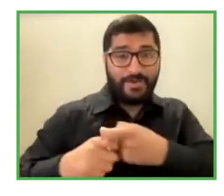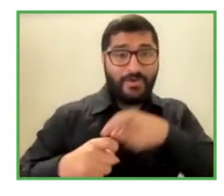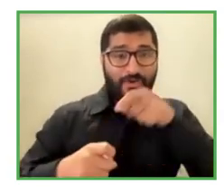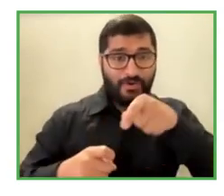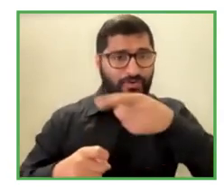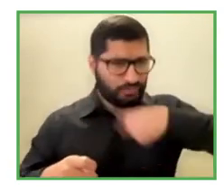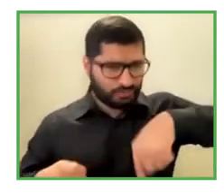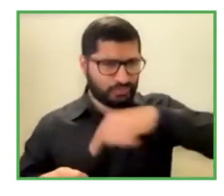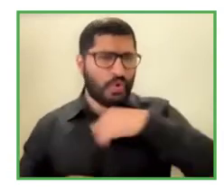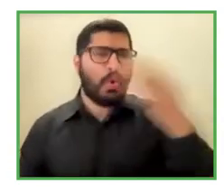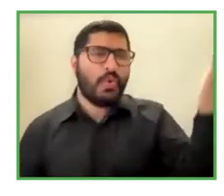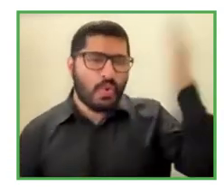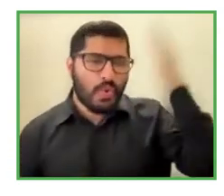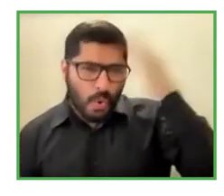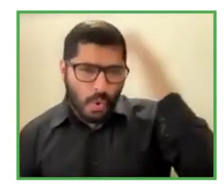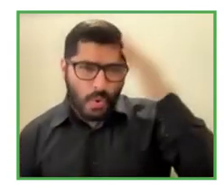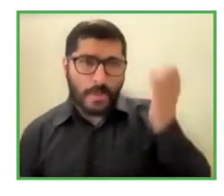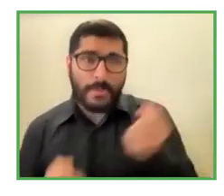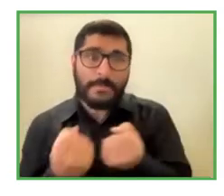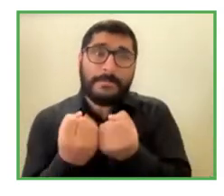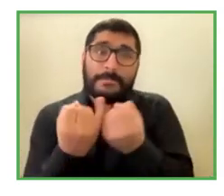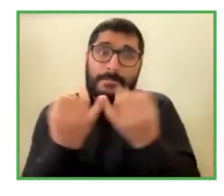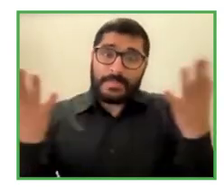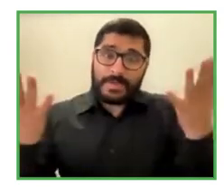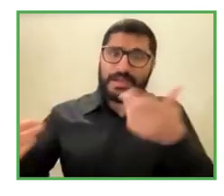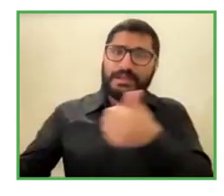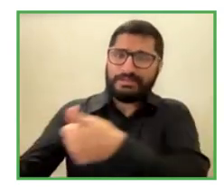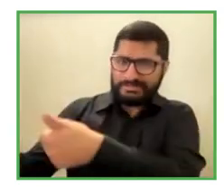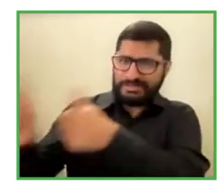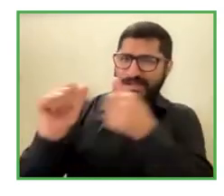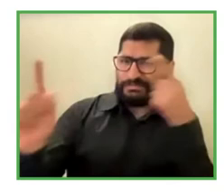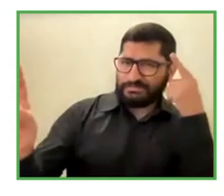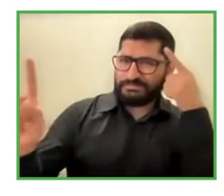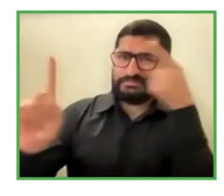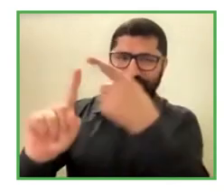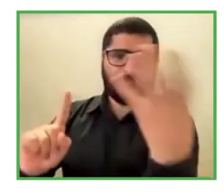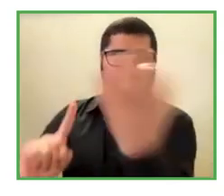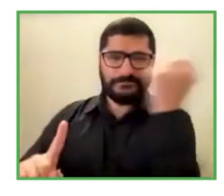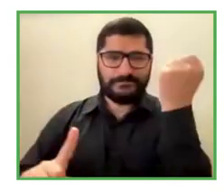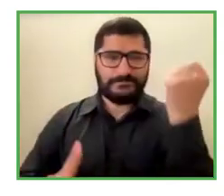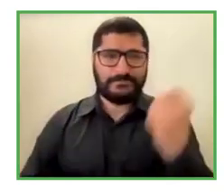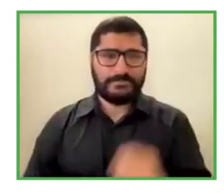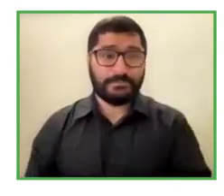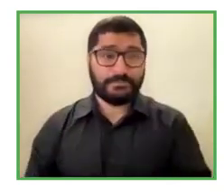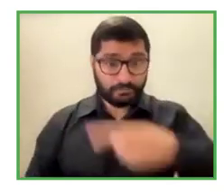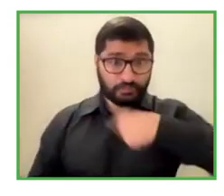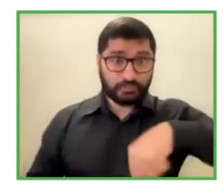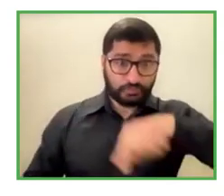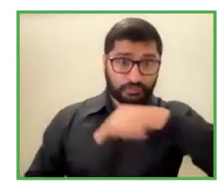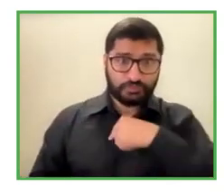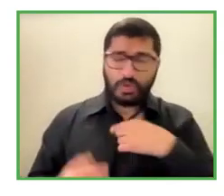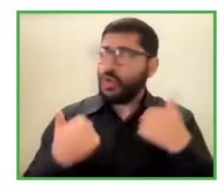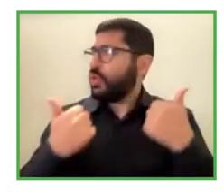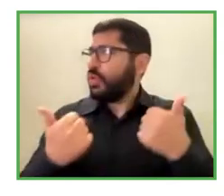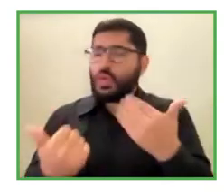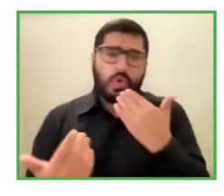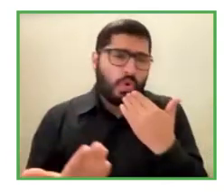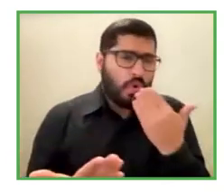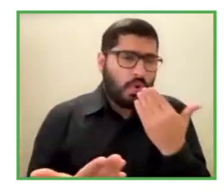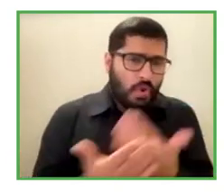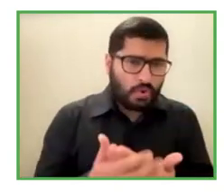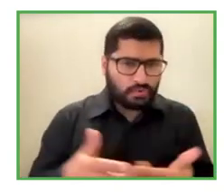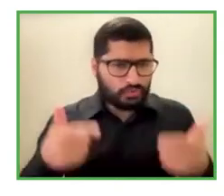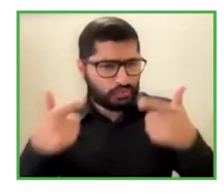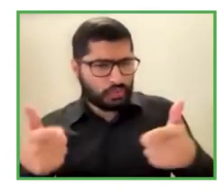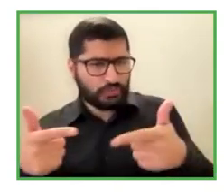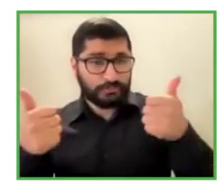We've been very fortunate to have a lot of assistance and a lot of advice. And I think in addition to